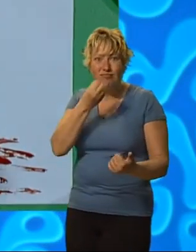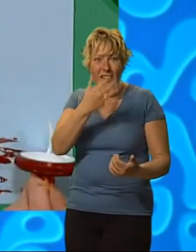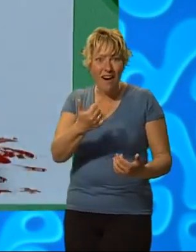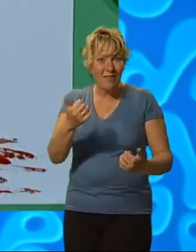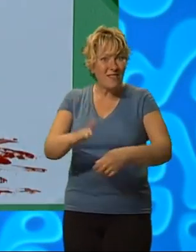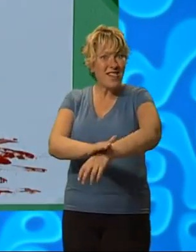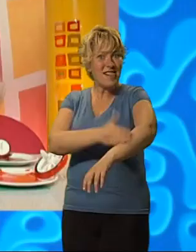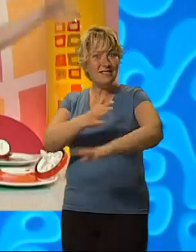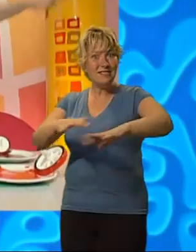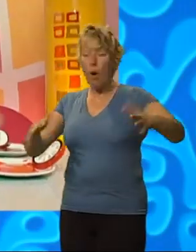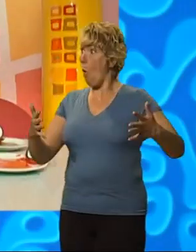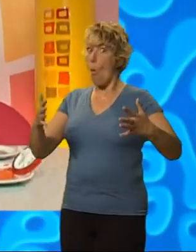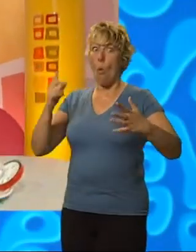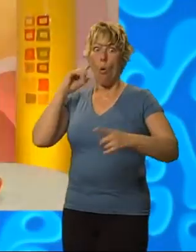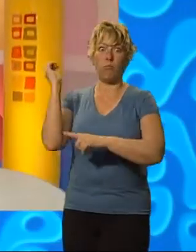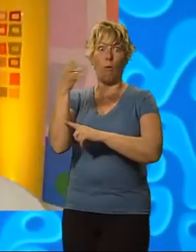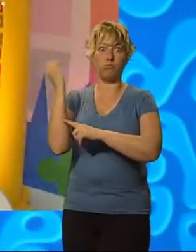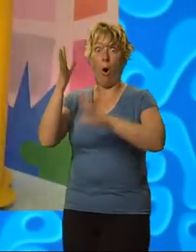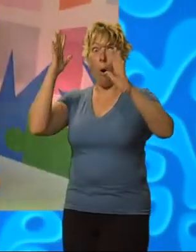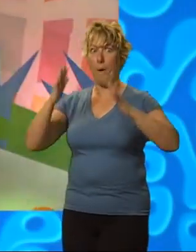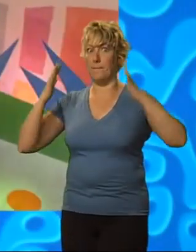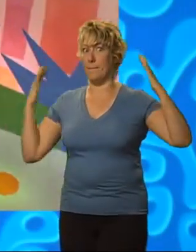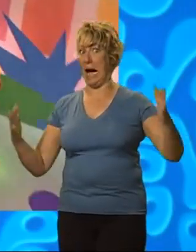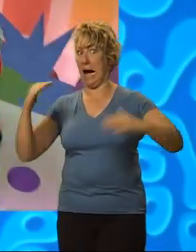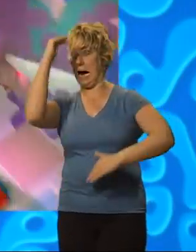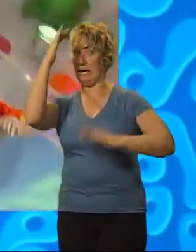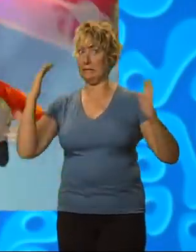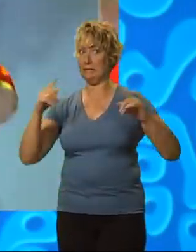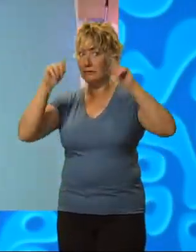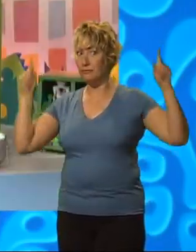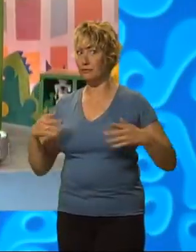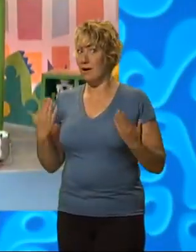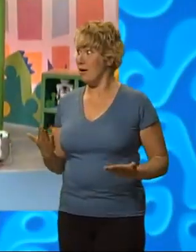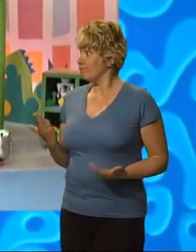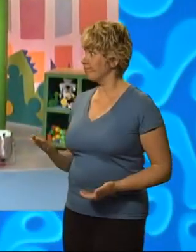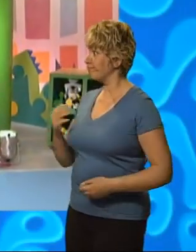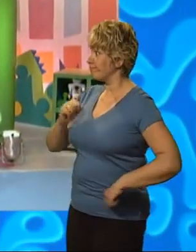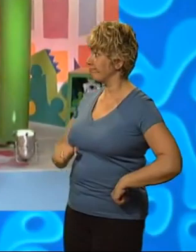field. Ooh, big picture! Right. Oh.